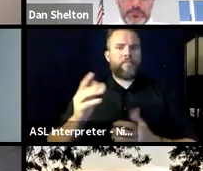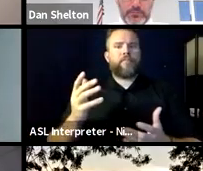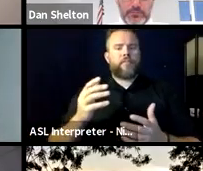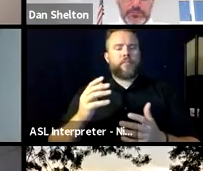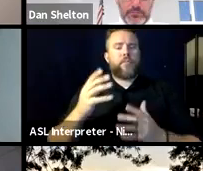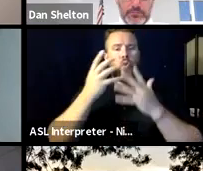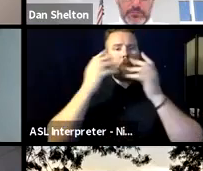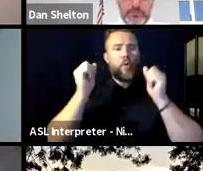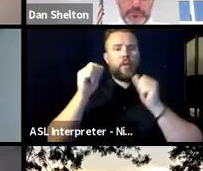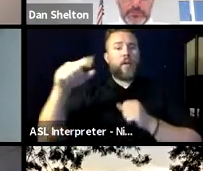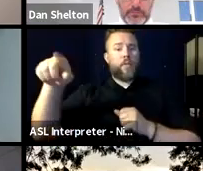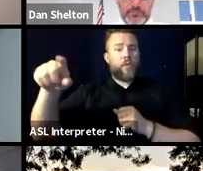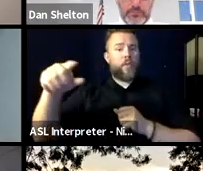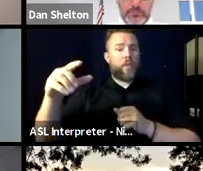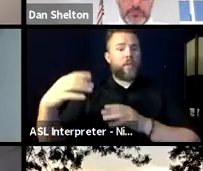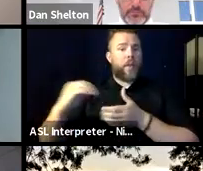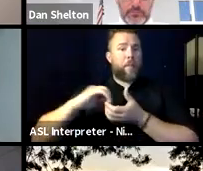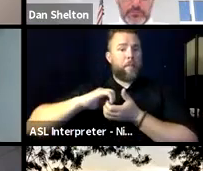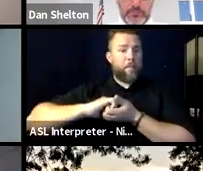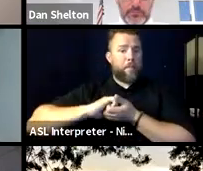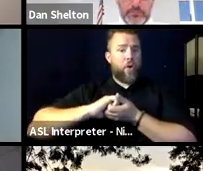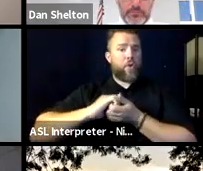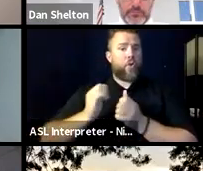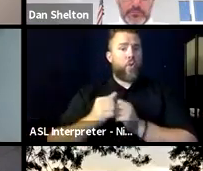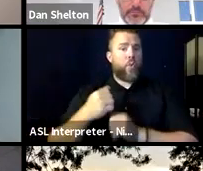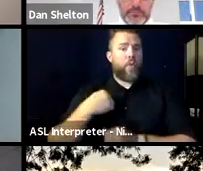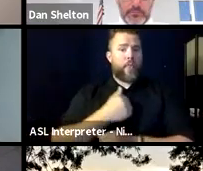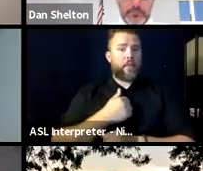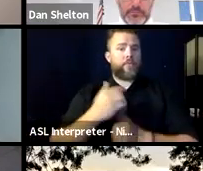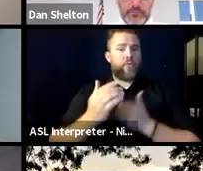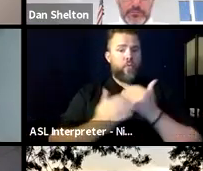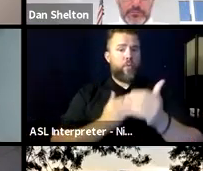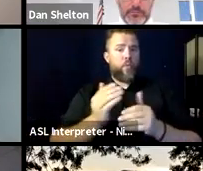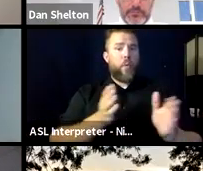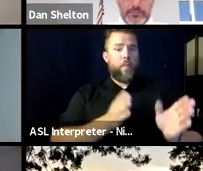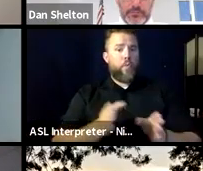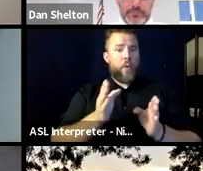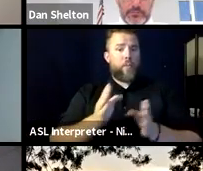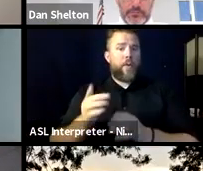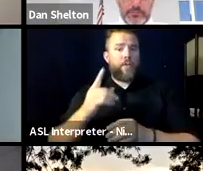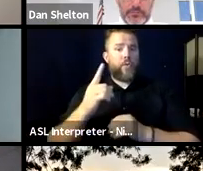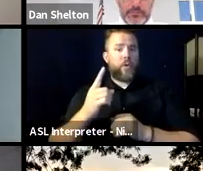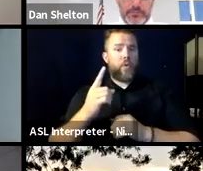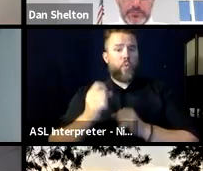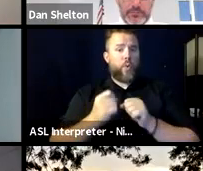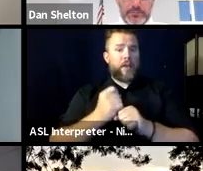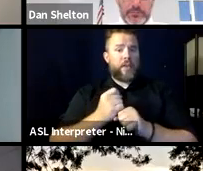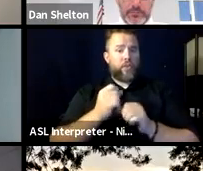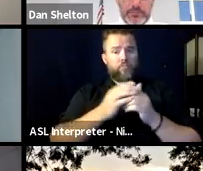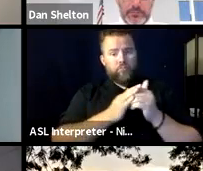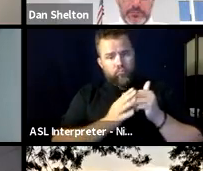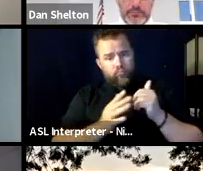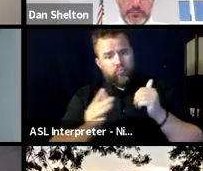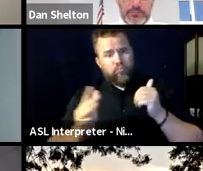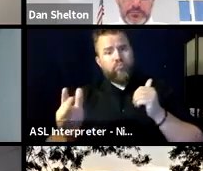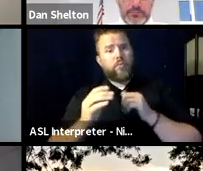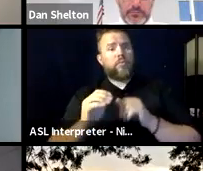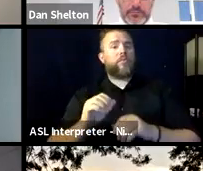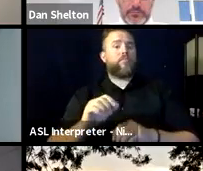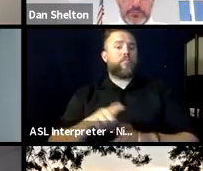they can partner with us in the planning and preparation for the year-long work. We're going to use this year as a planning and training